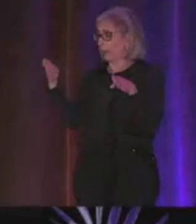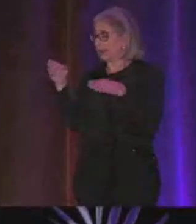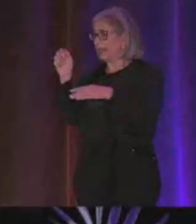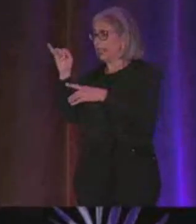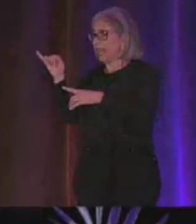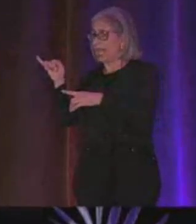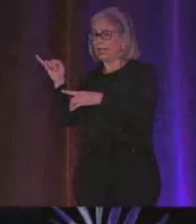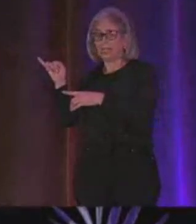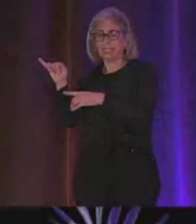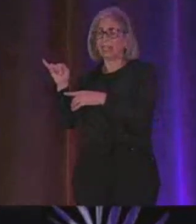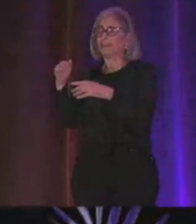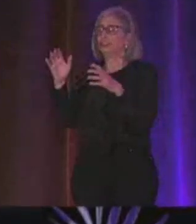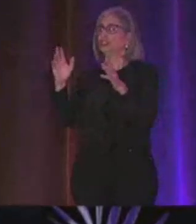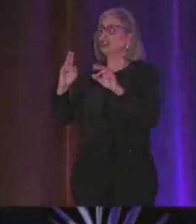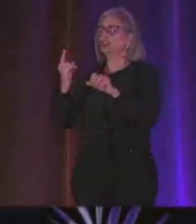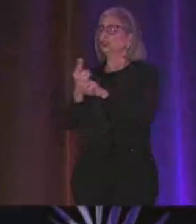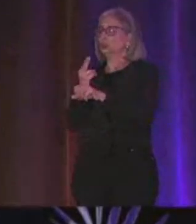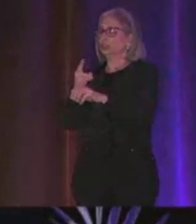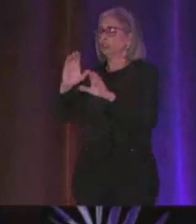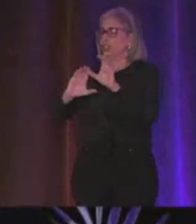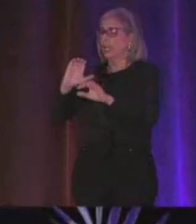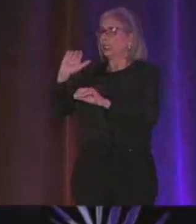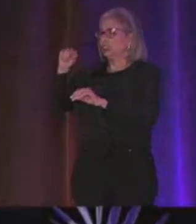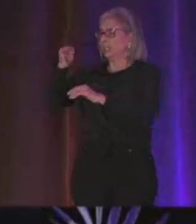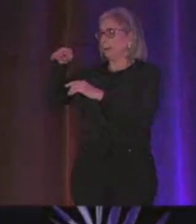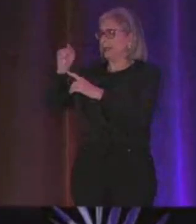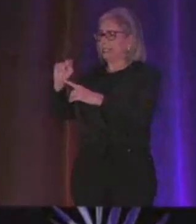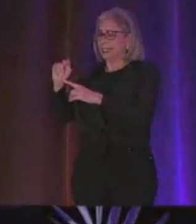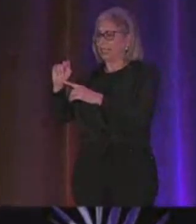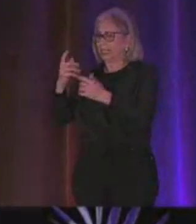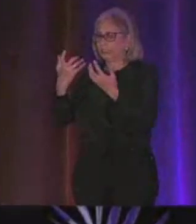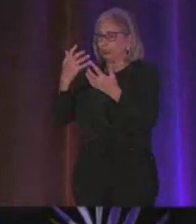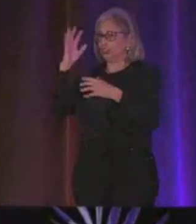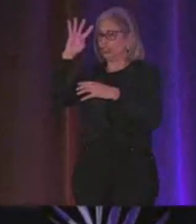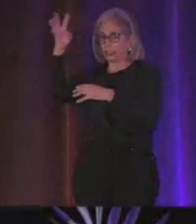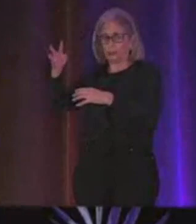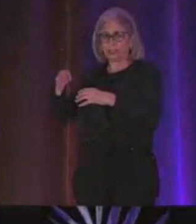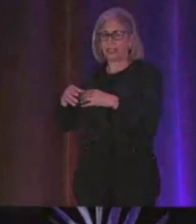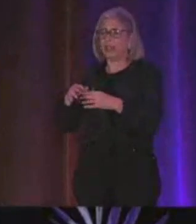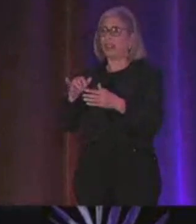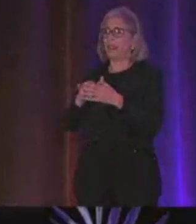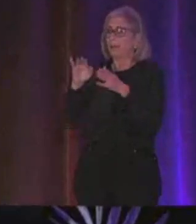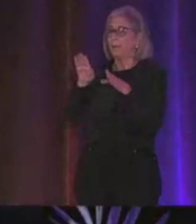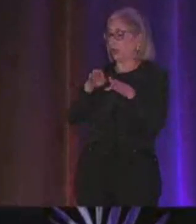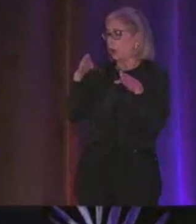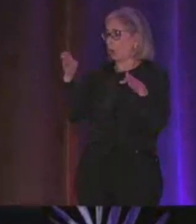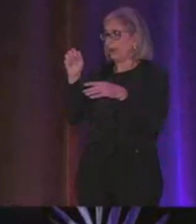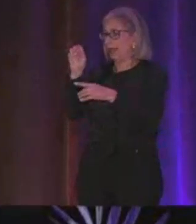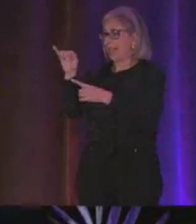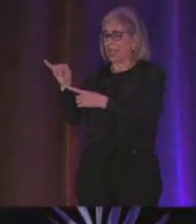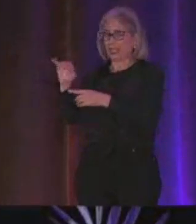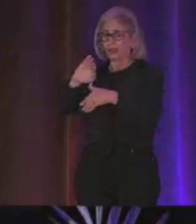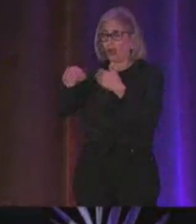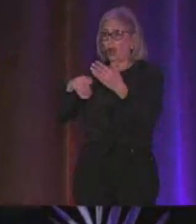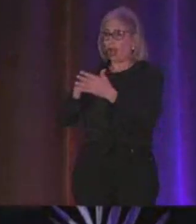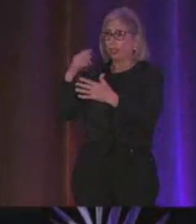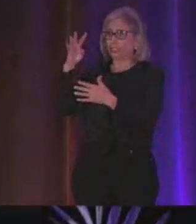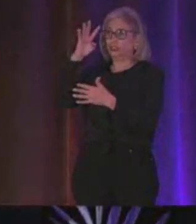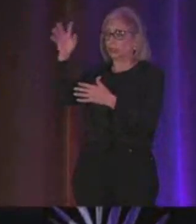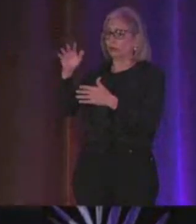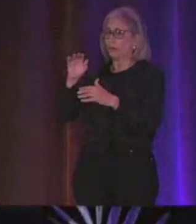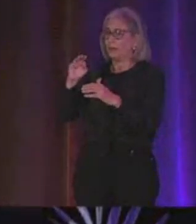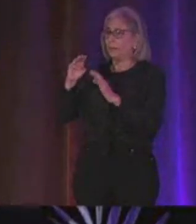released the ChatGPT. It's a generative AI application. DALL-E is also released by the OpenAI. These are all generative AI